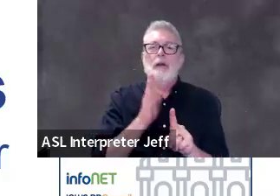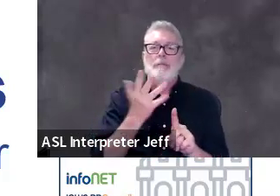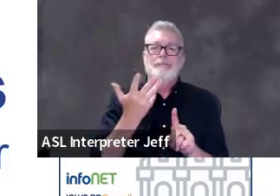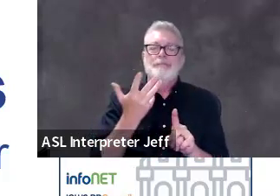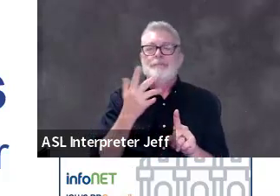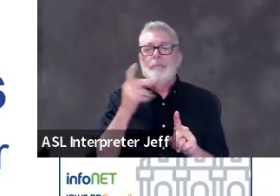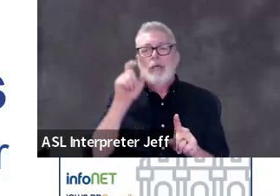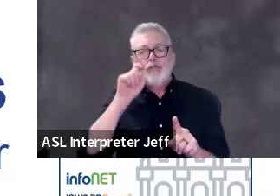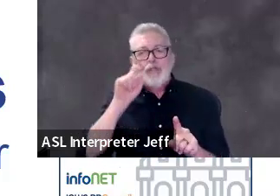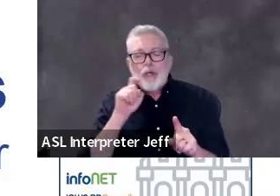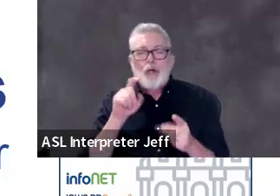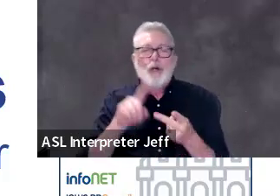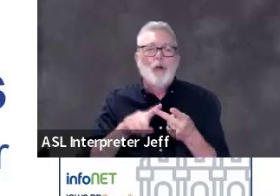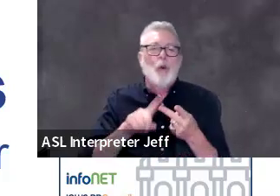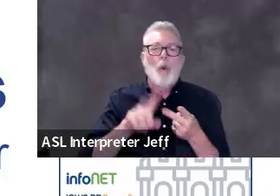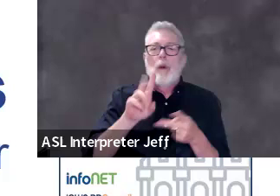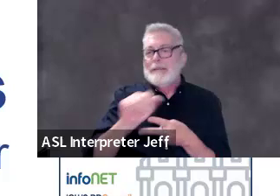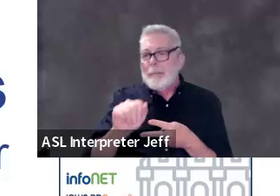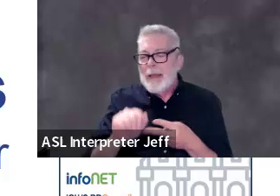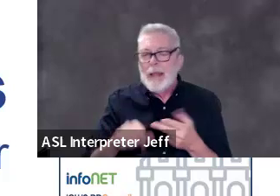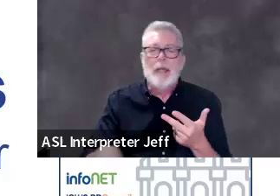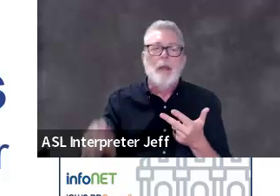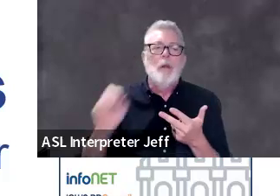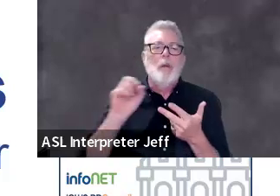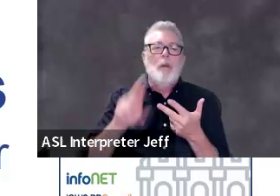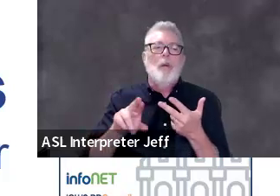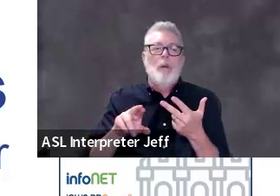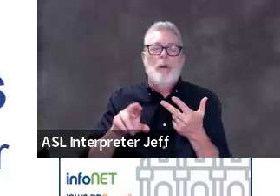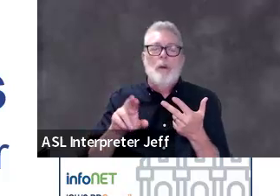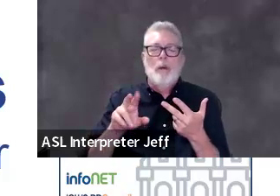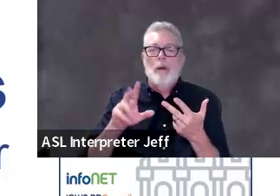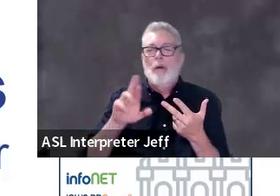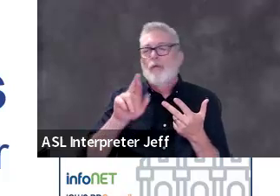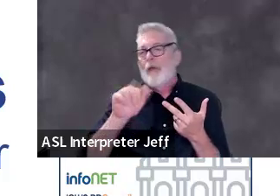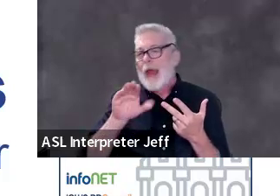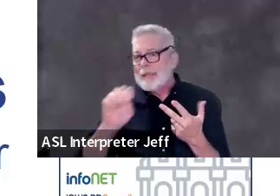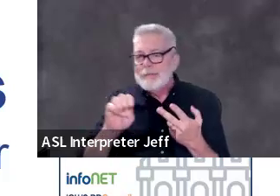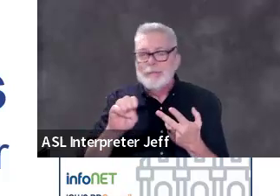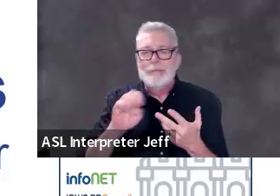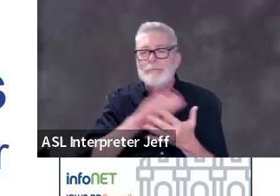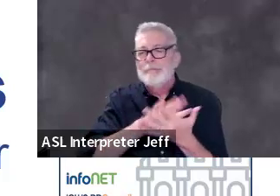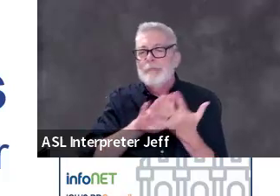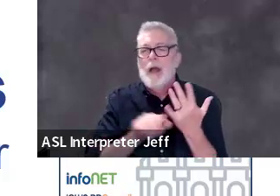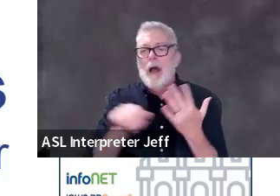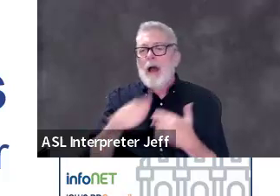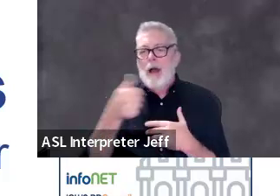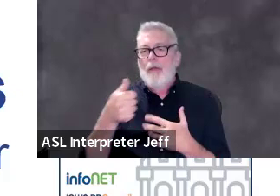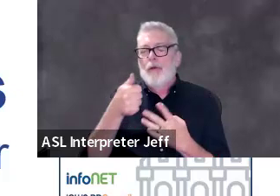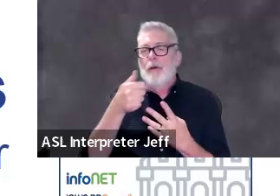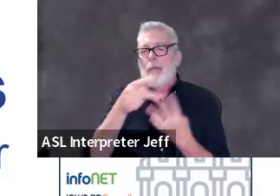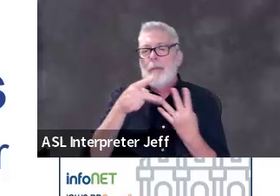their gender or their disability or their race or some other distinguishing